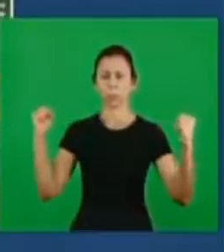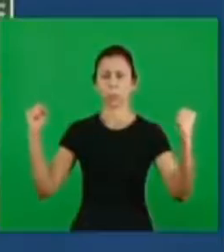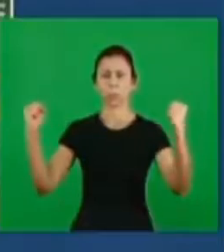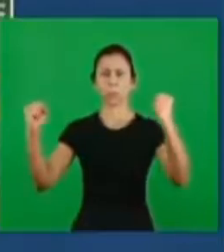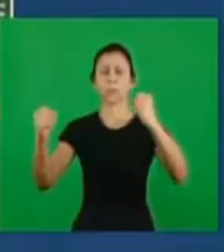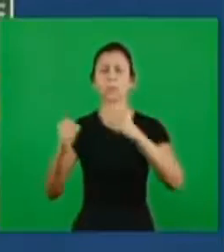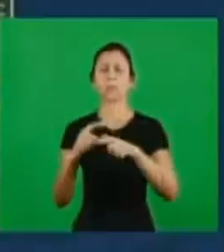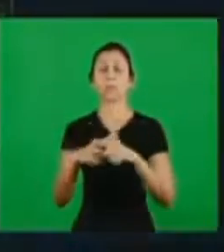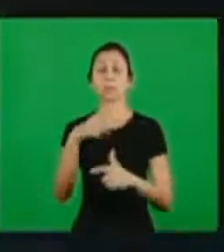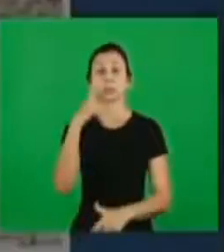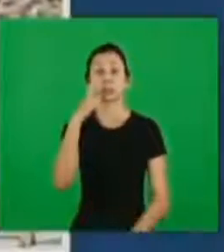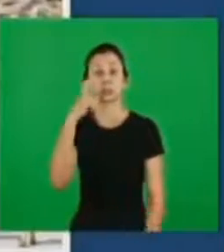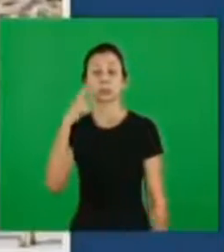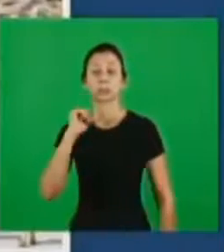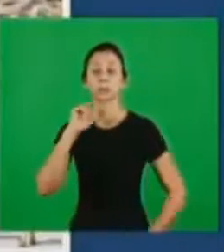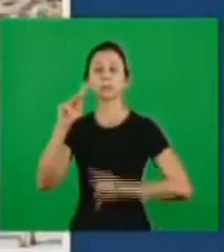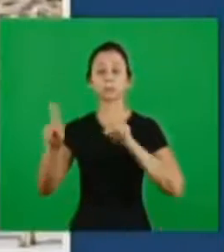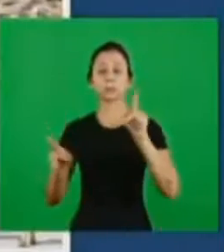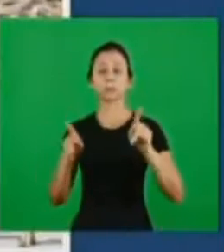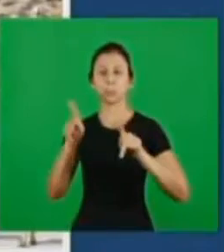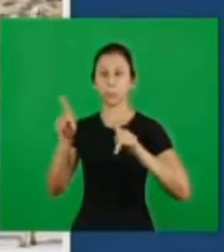because they were interested.